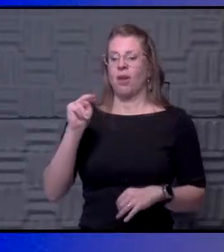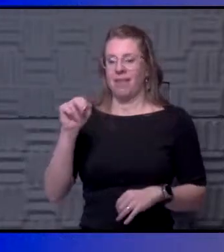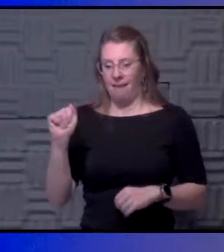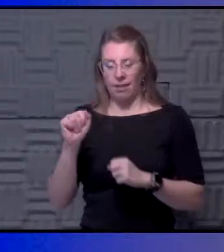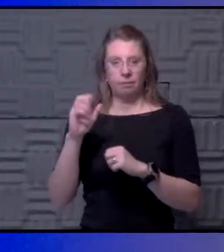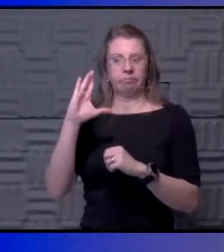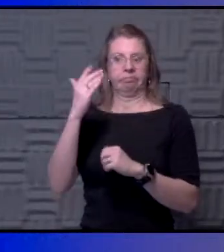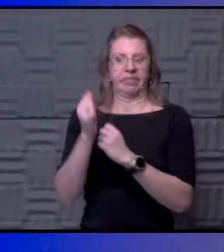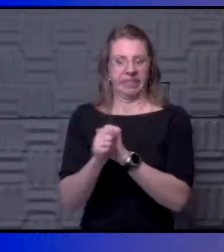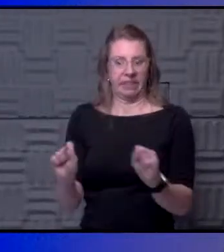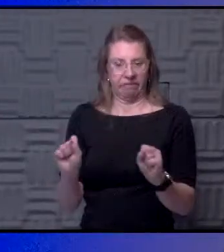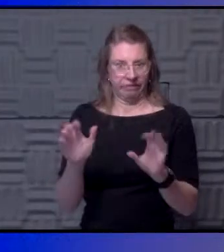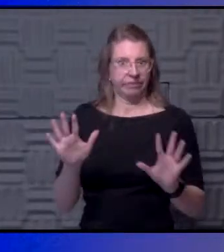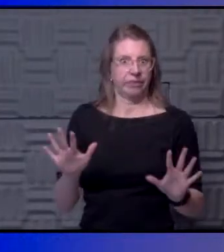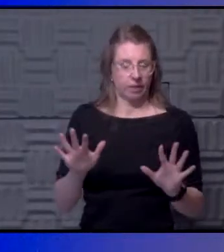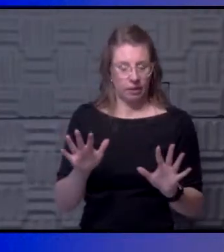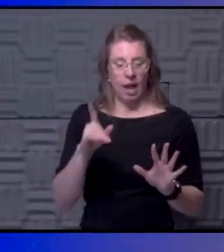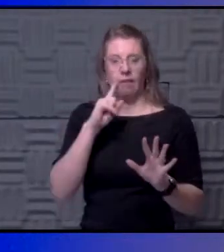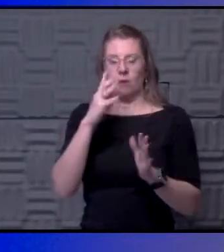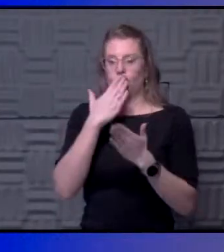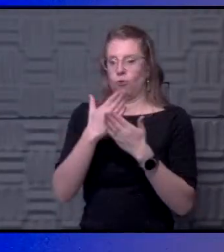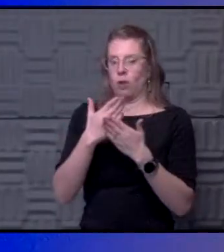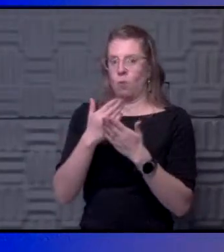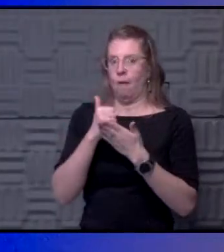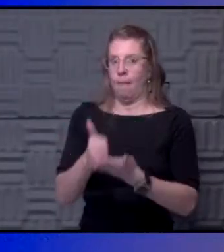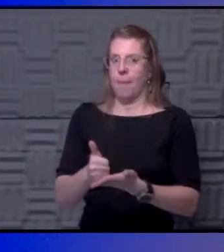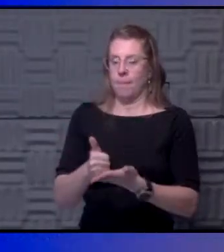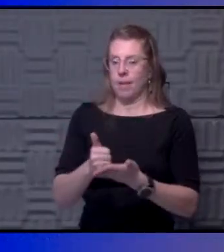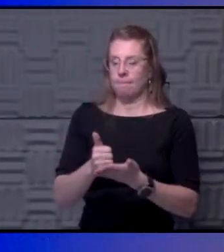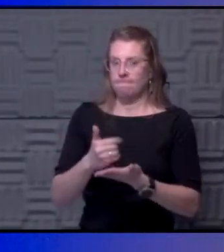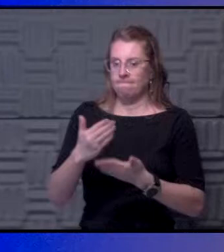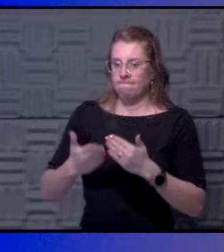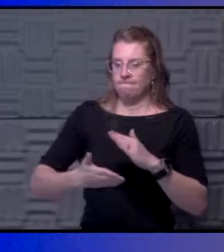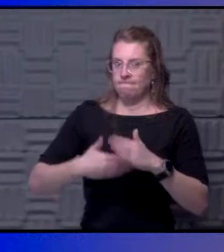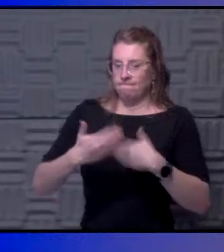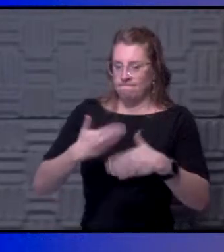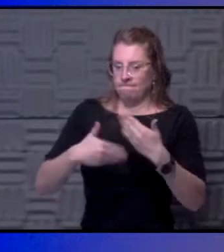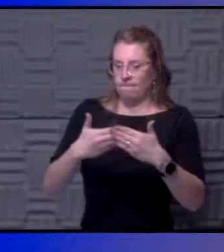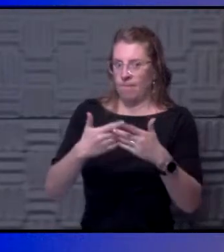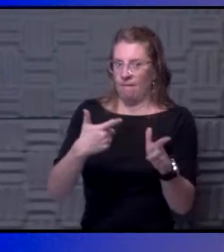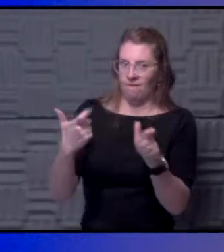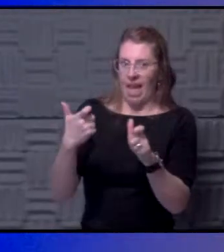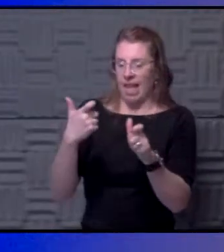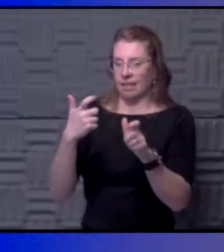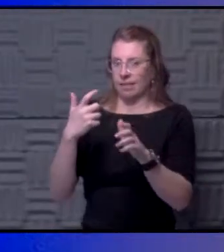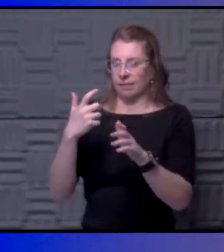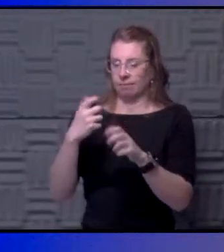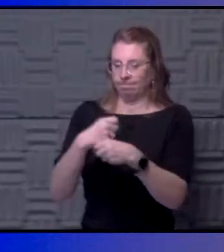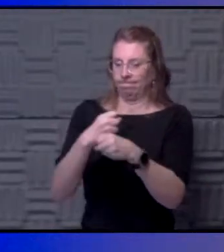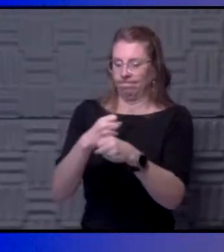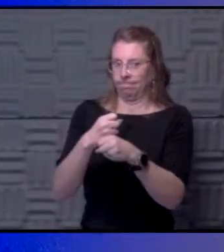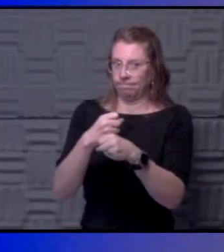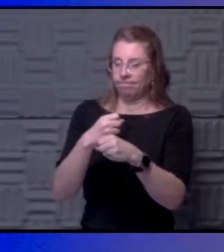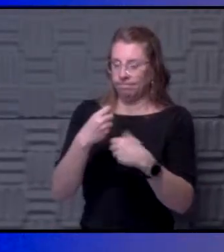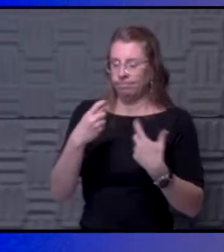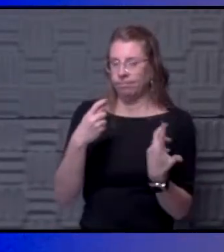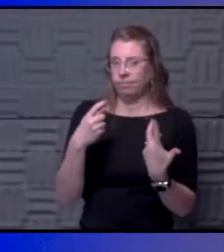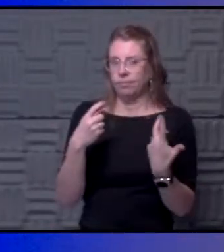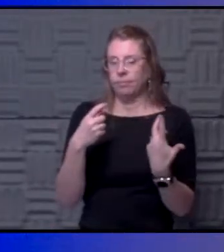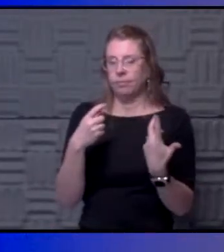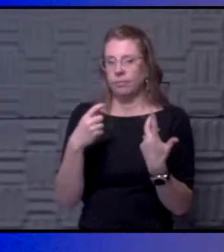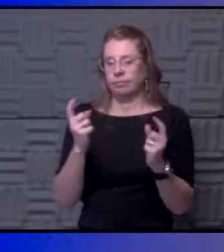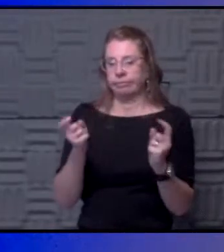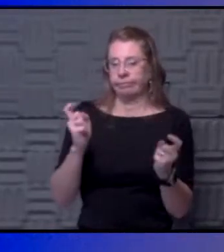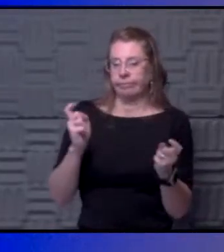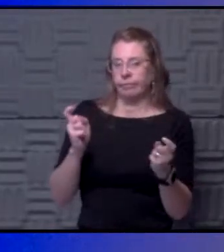So I think that's a good thing. I think that can help expedite even further in this time of Operation Warp Speed to get those vaccines,